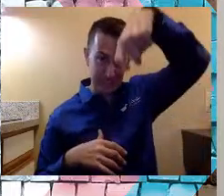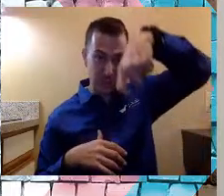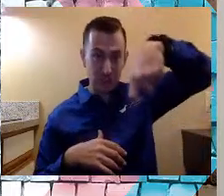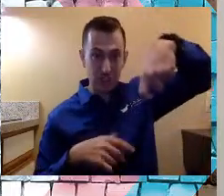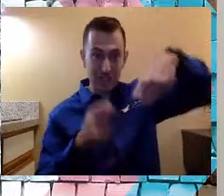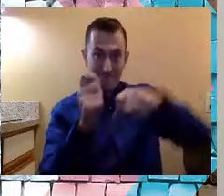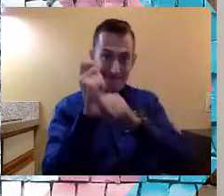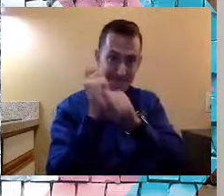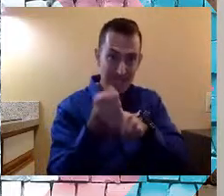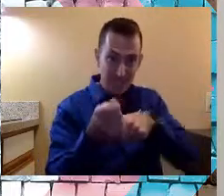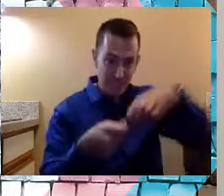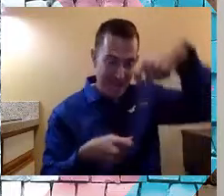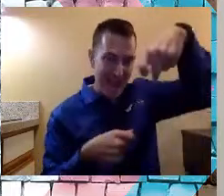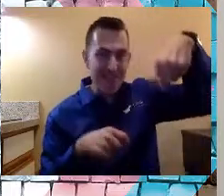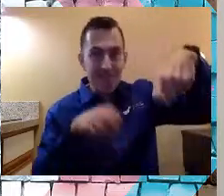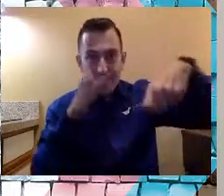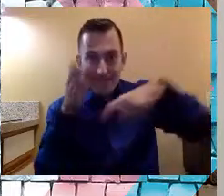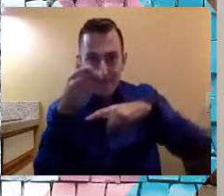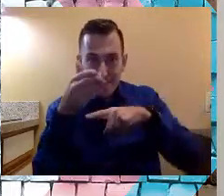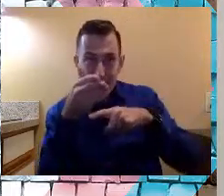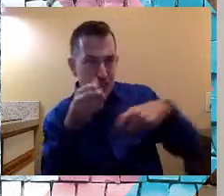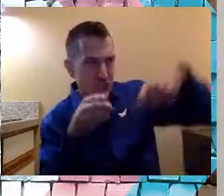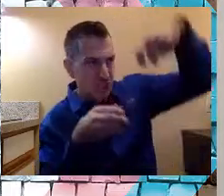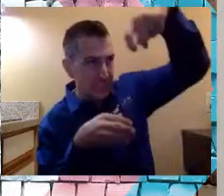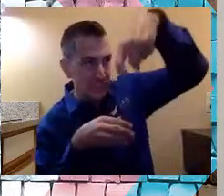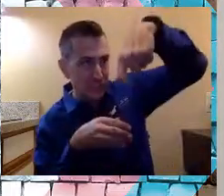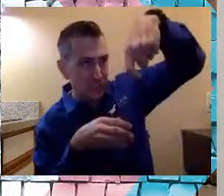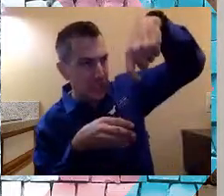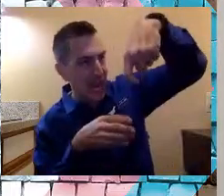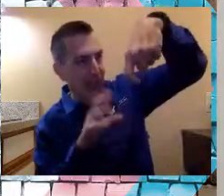fish want to bite it, but they're going to say no.